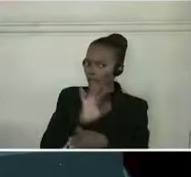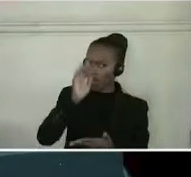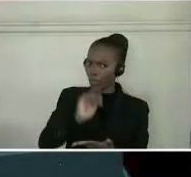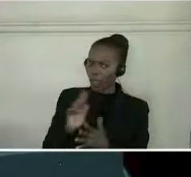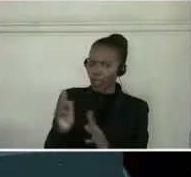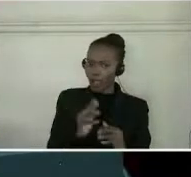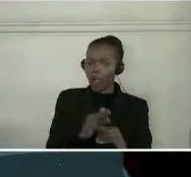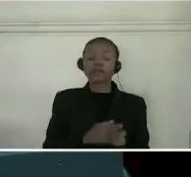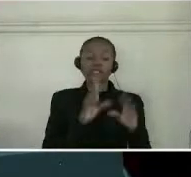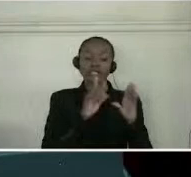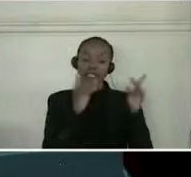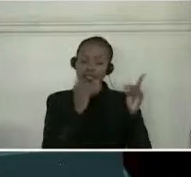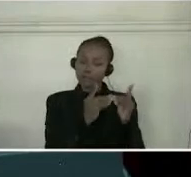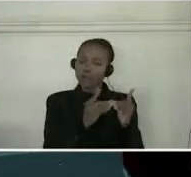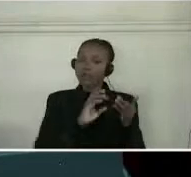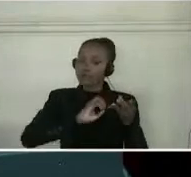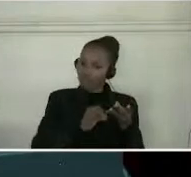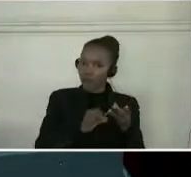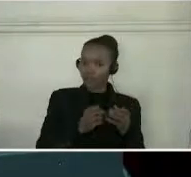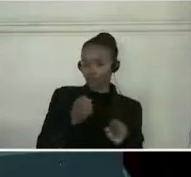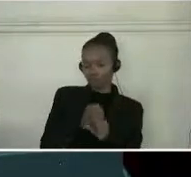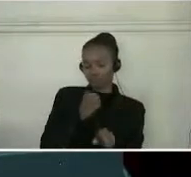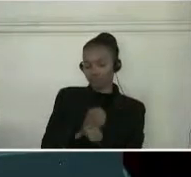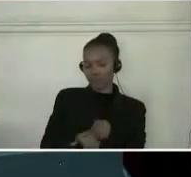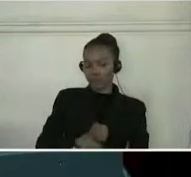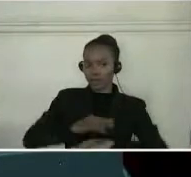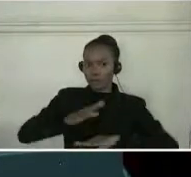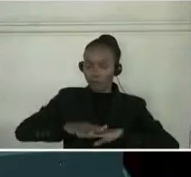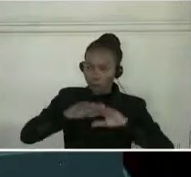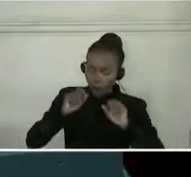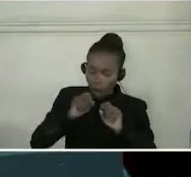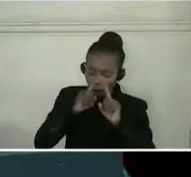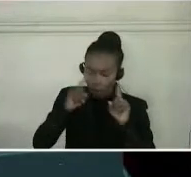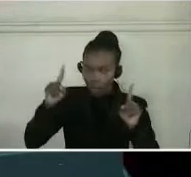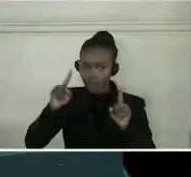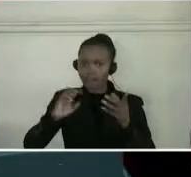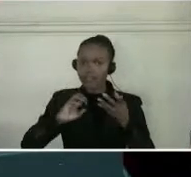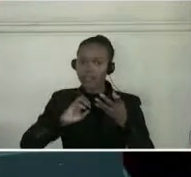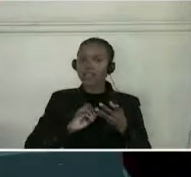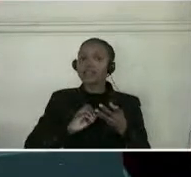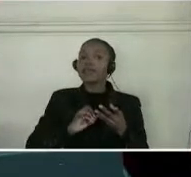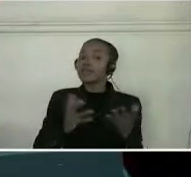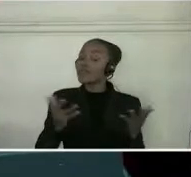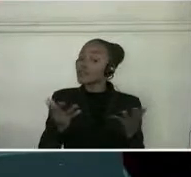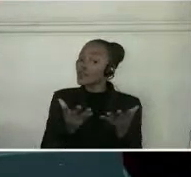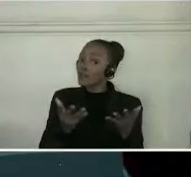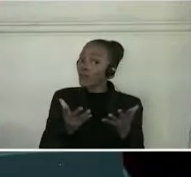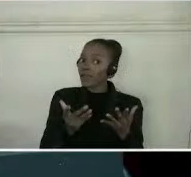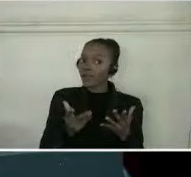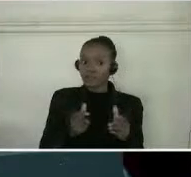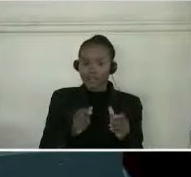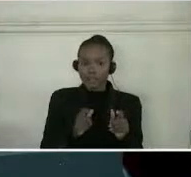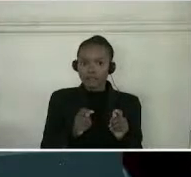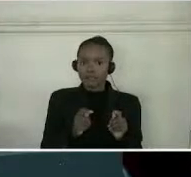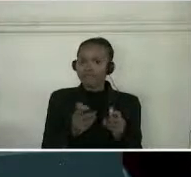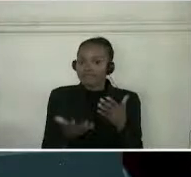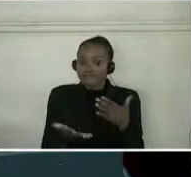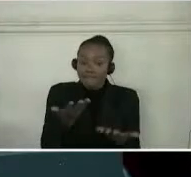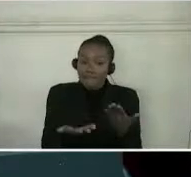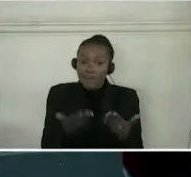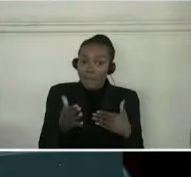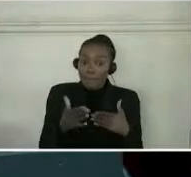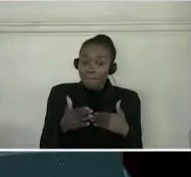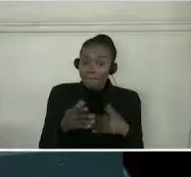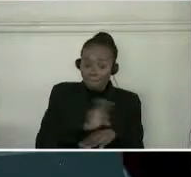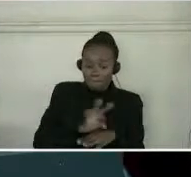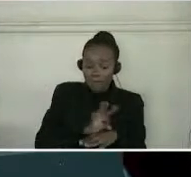mainly through awareness raising activations at the mass participation events we have planned program